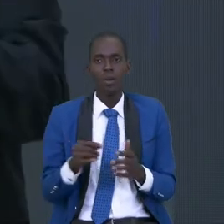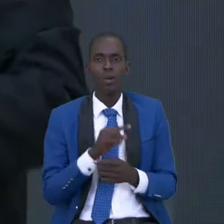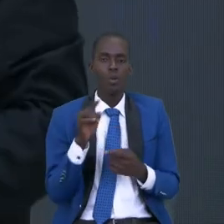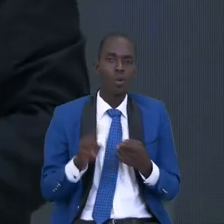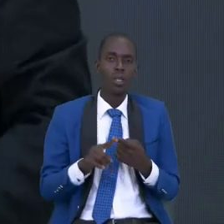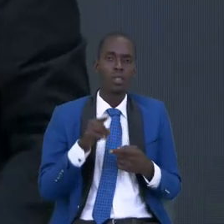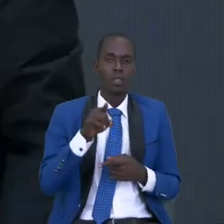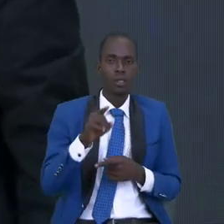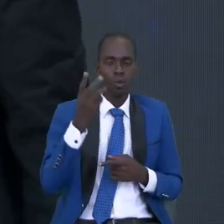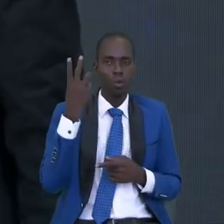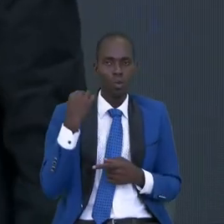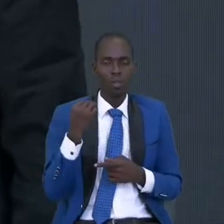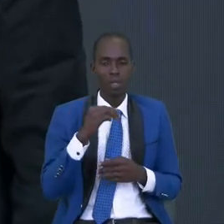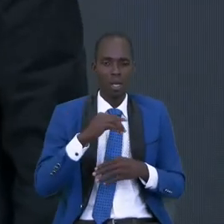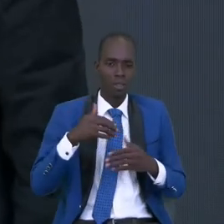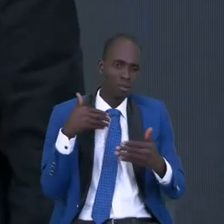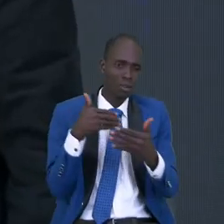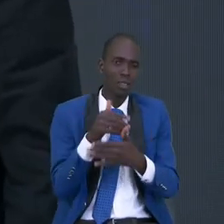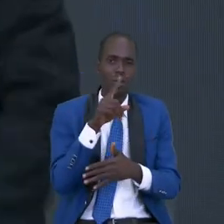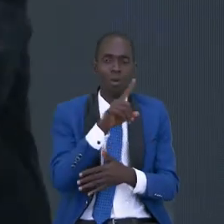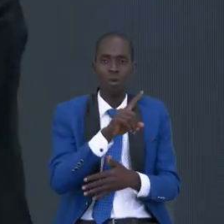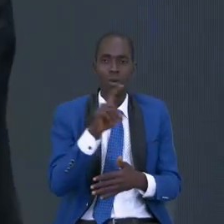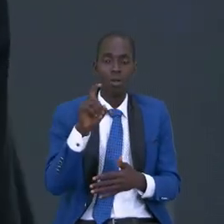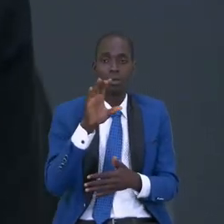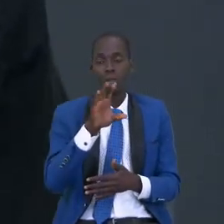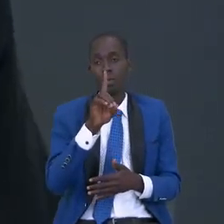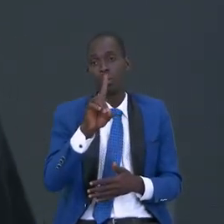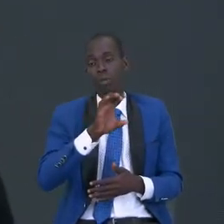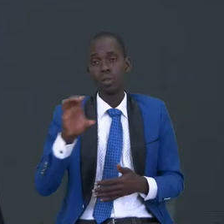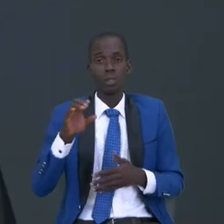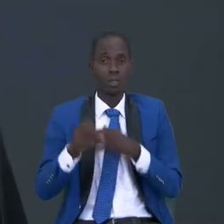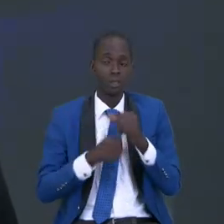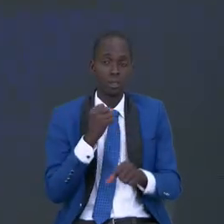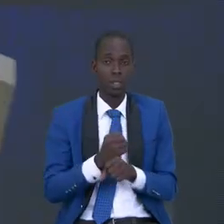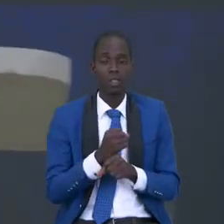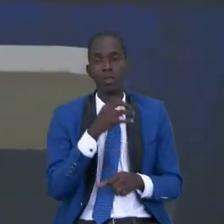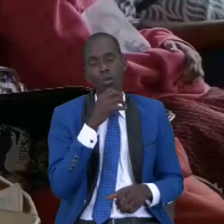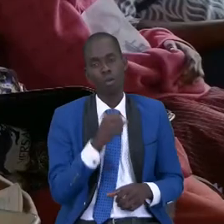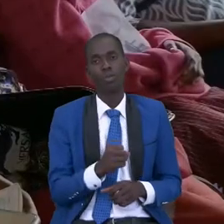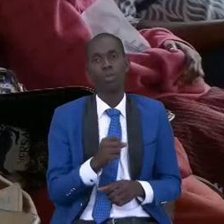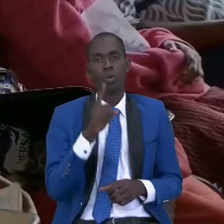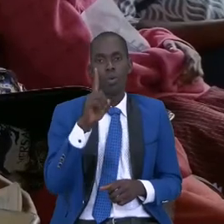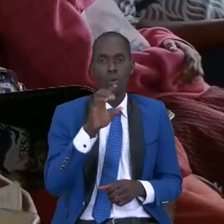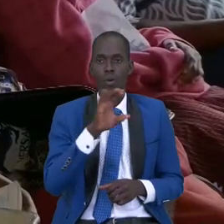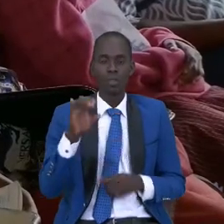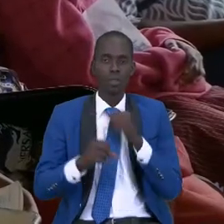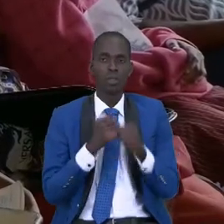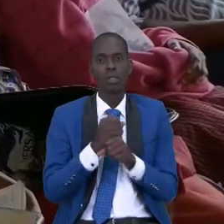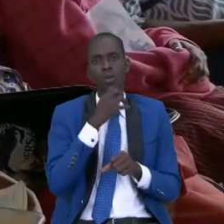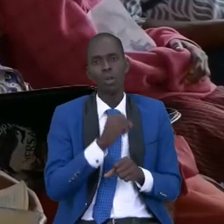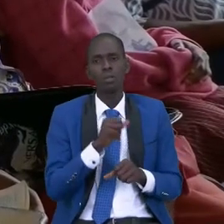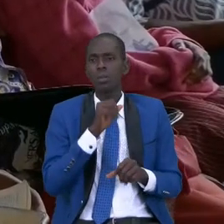about 100 years old. He was about 100 years old, and he didn't say,